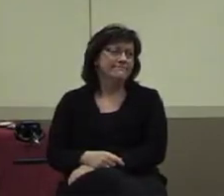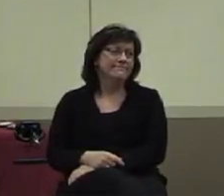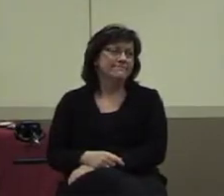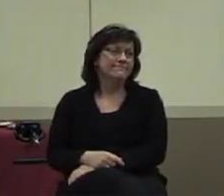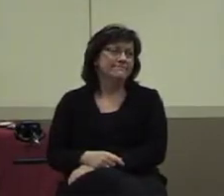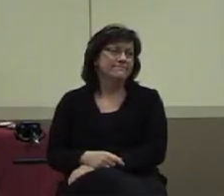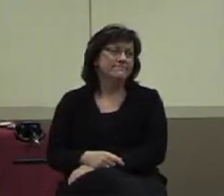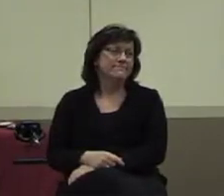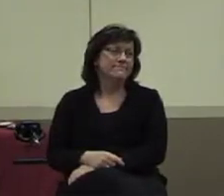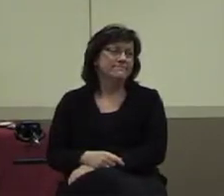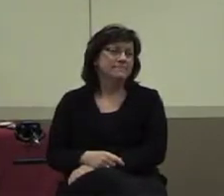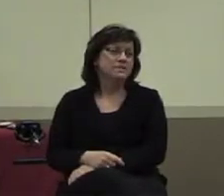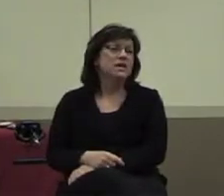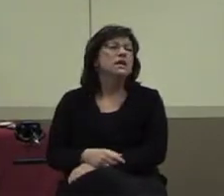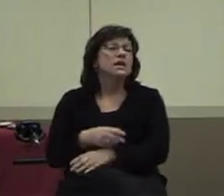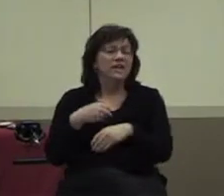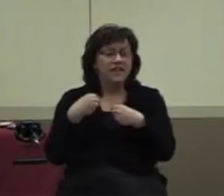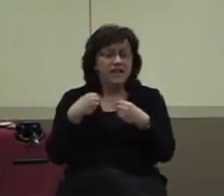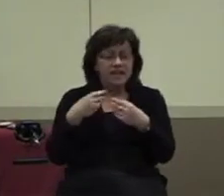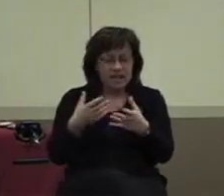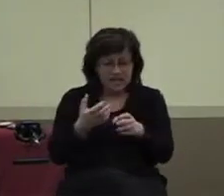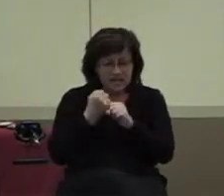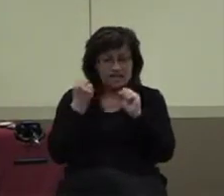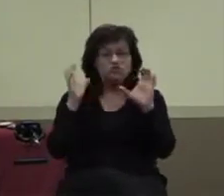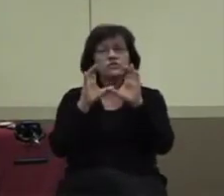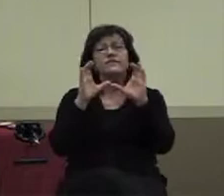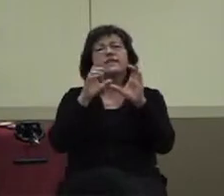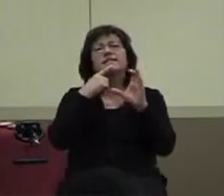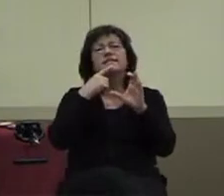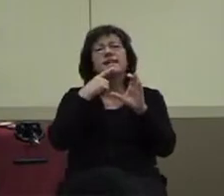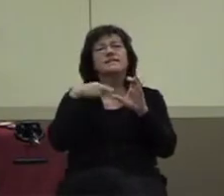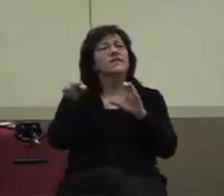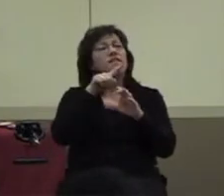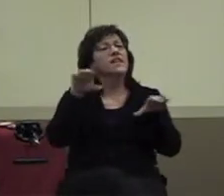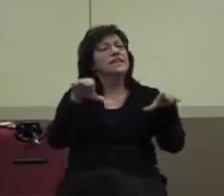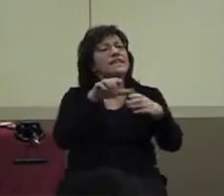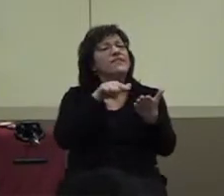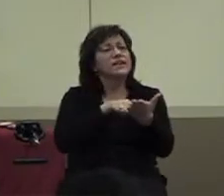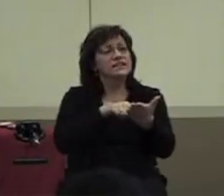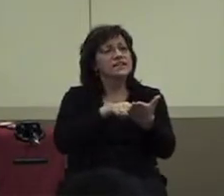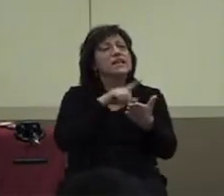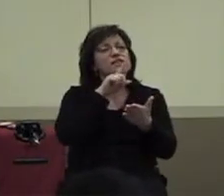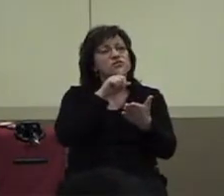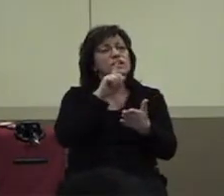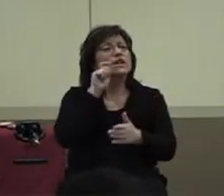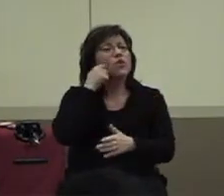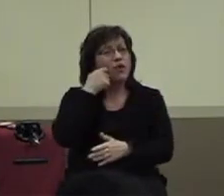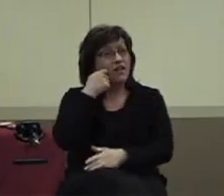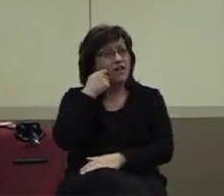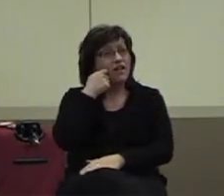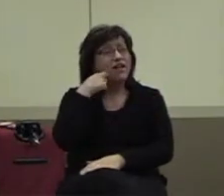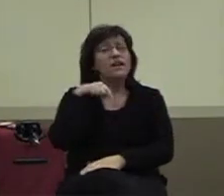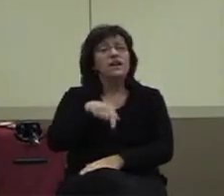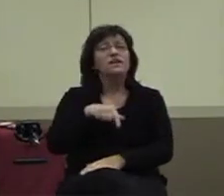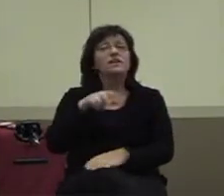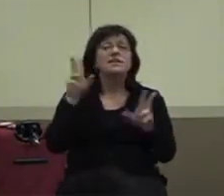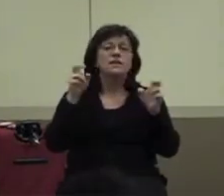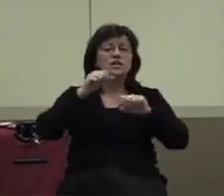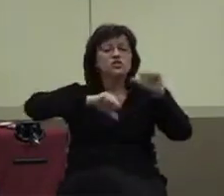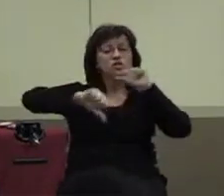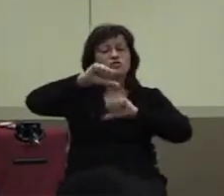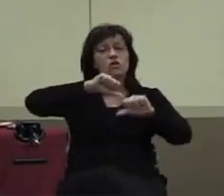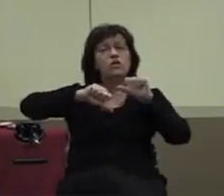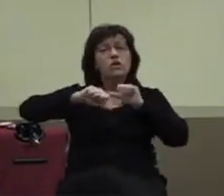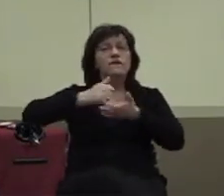They get a certificate that says that they did this. So it's really cool. So this is social philanthropy on a large